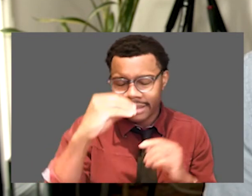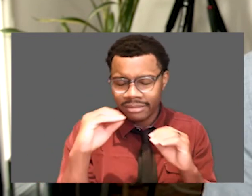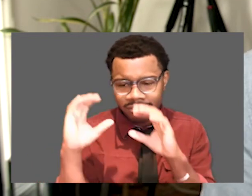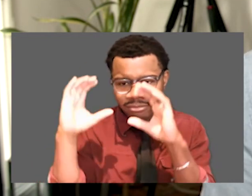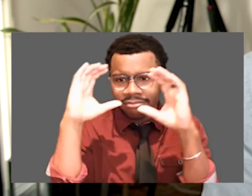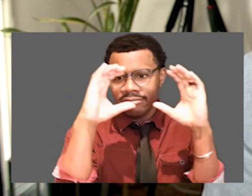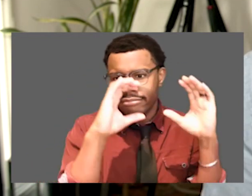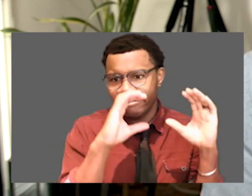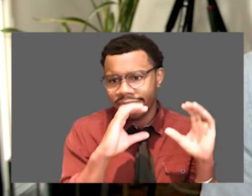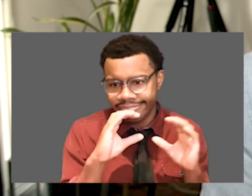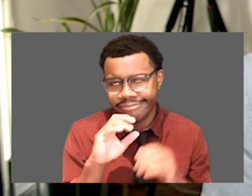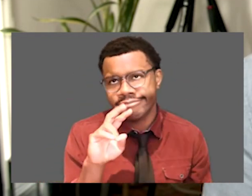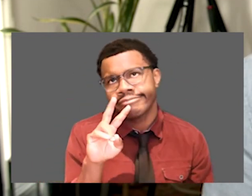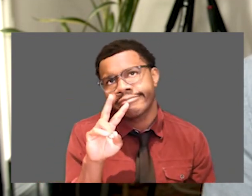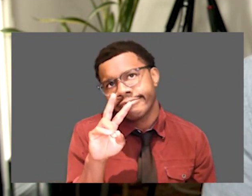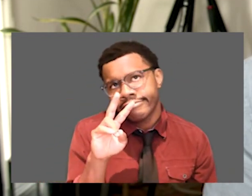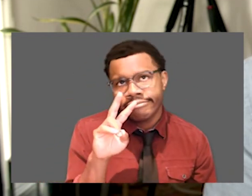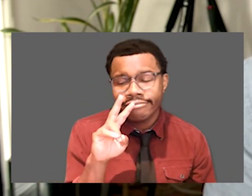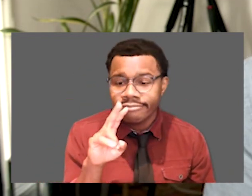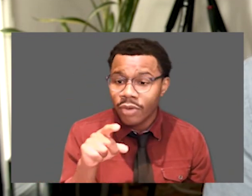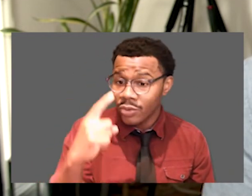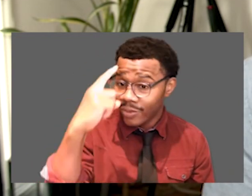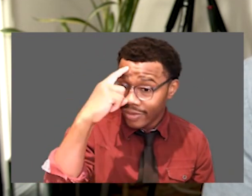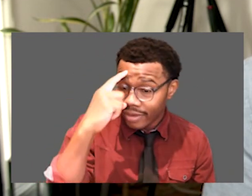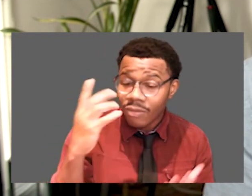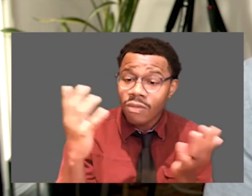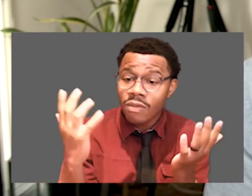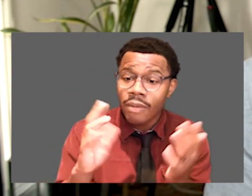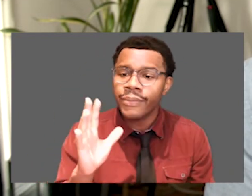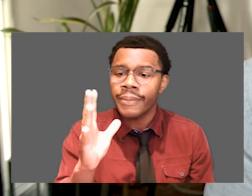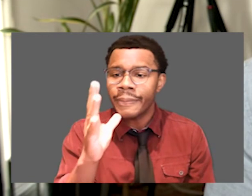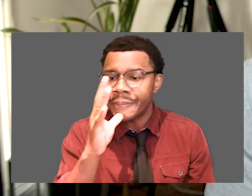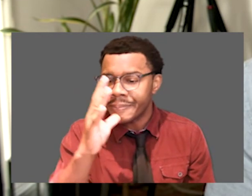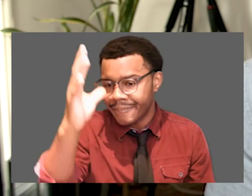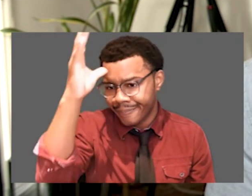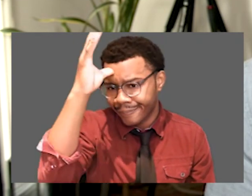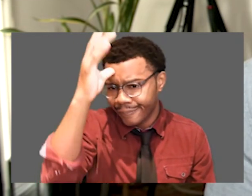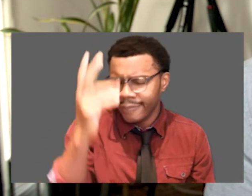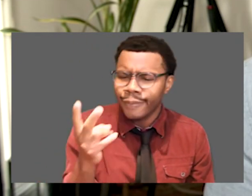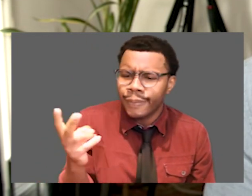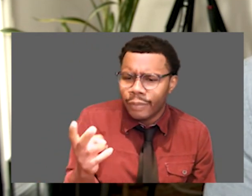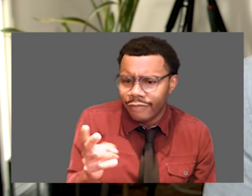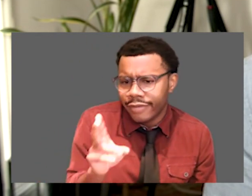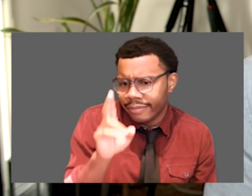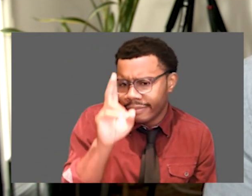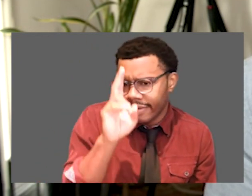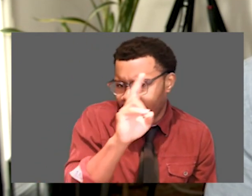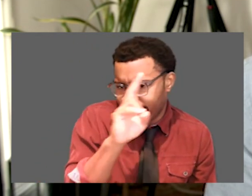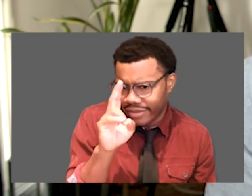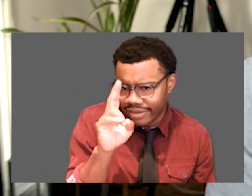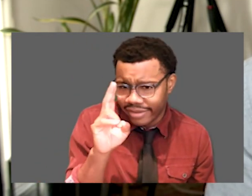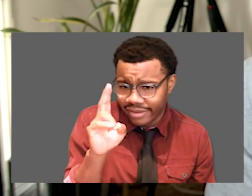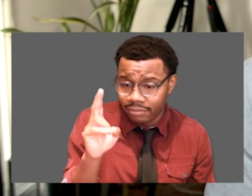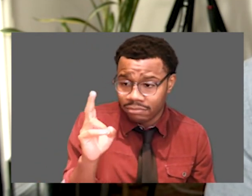You think of your mother and father, both devoted Catholics, who were not in the courtroom to support you. You recall